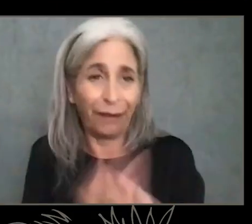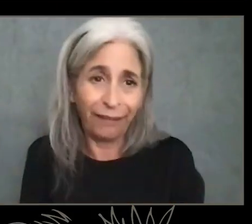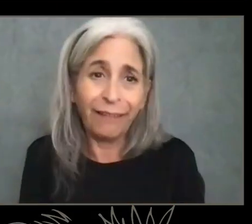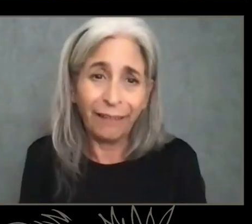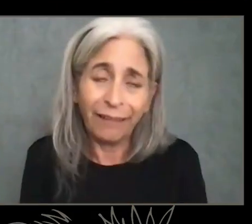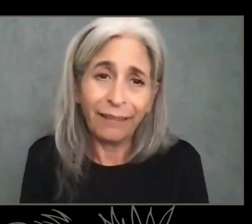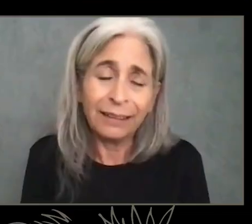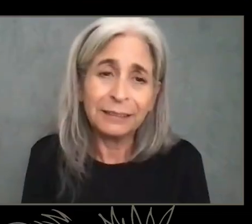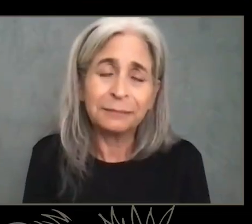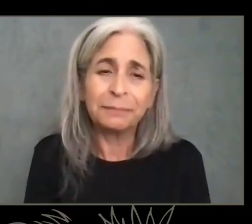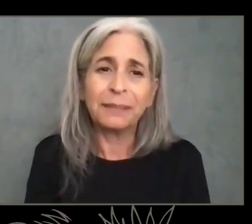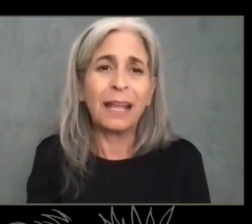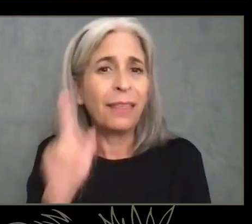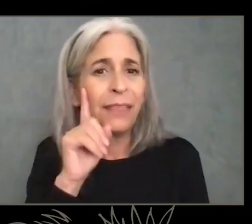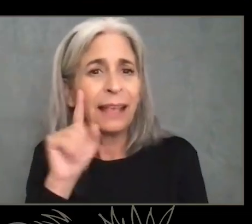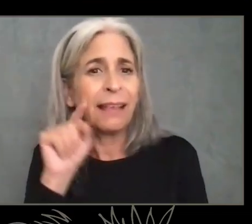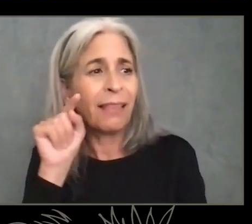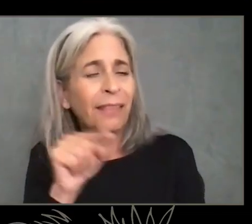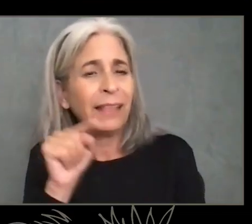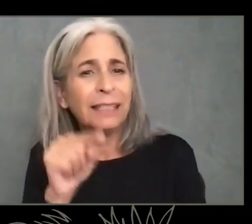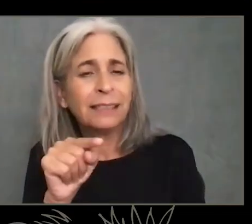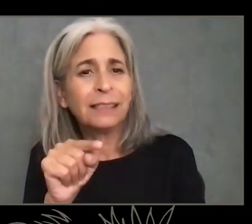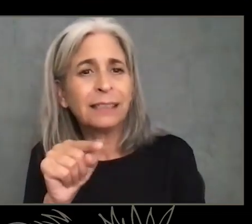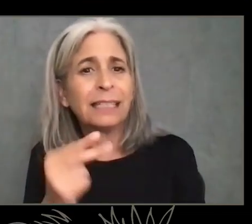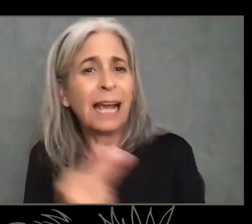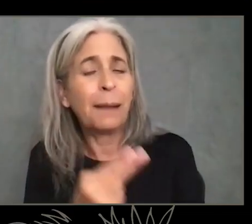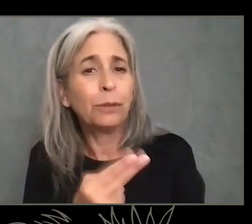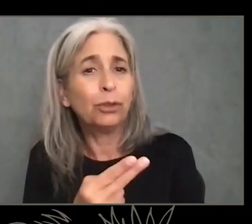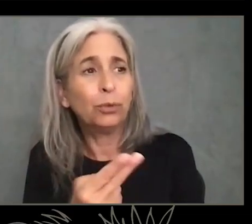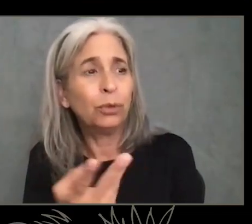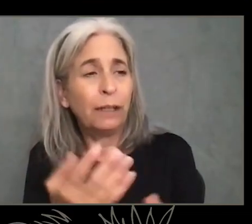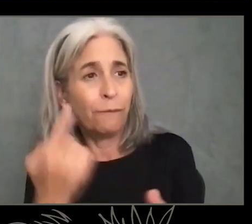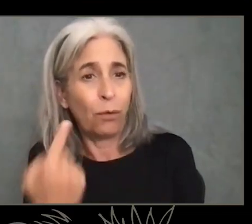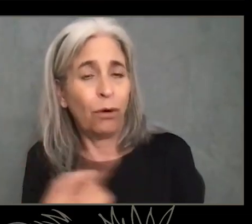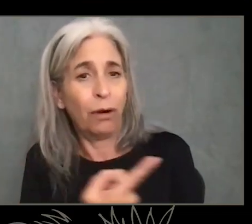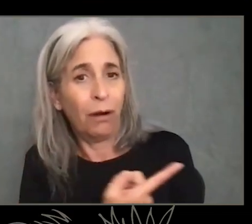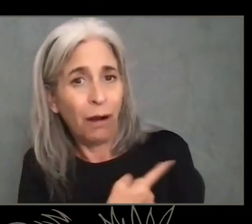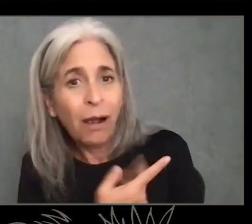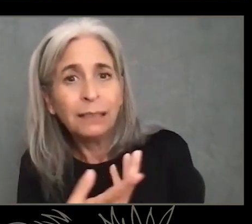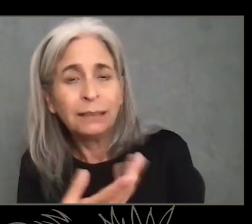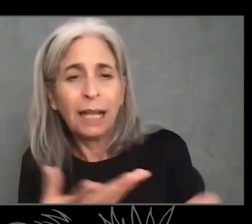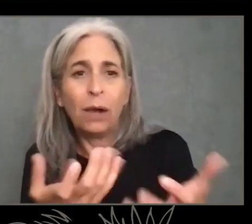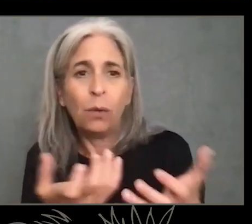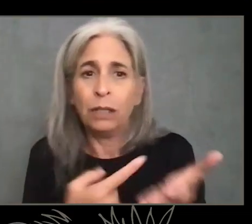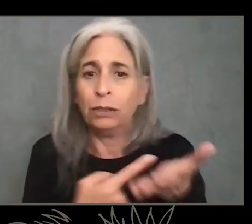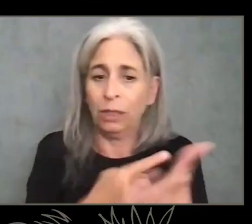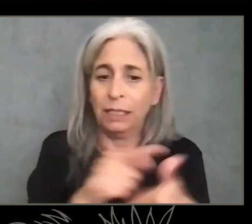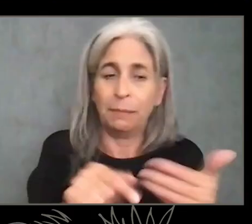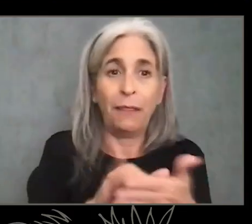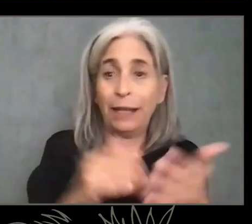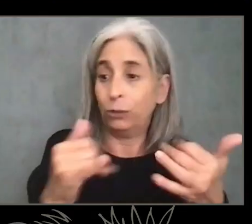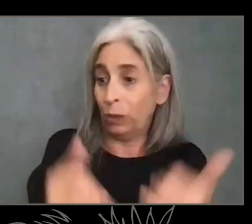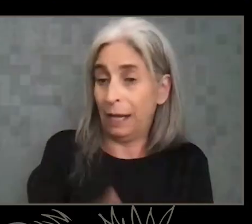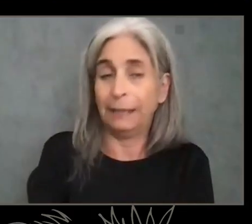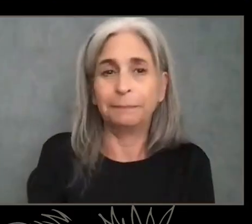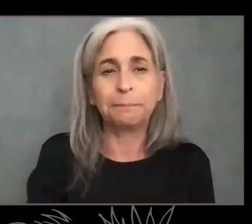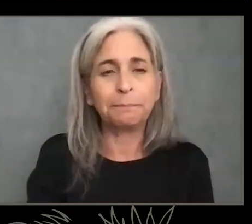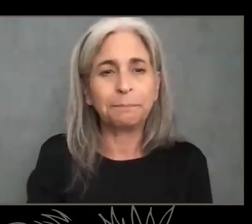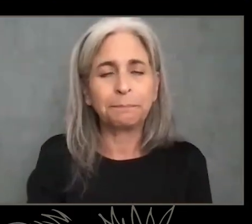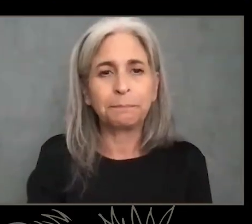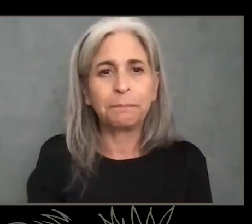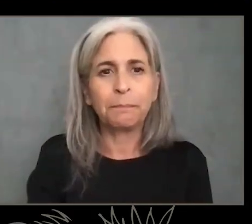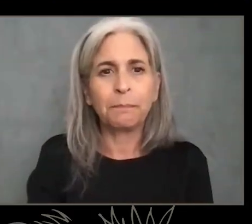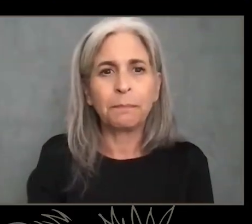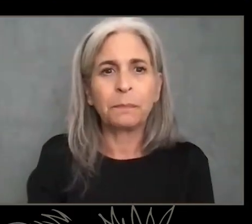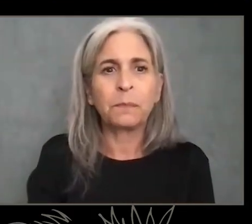And I think this is where an opportunity lies, and what I want to talk today. So